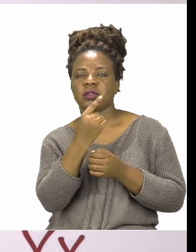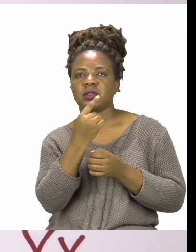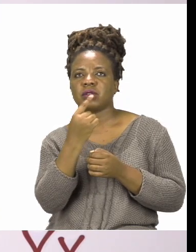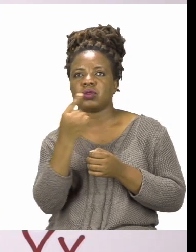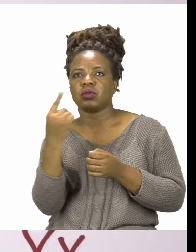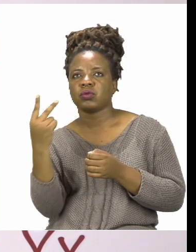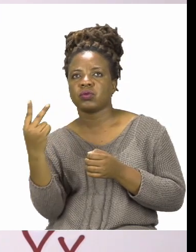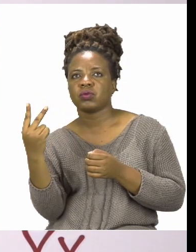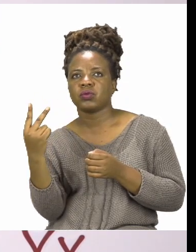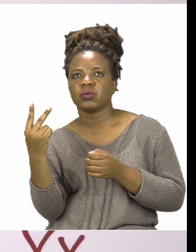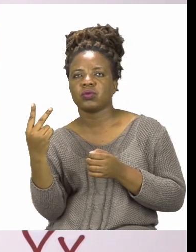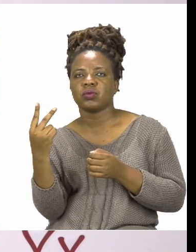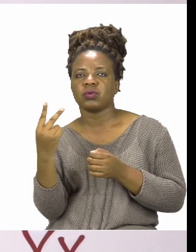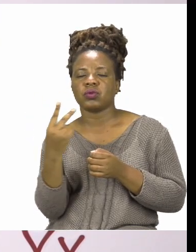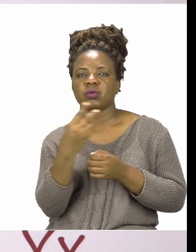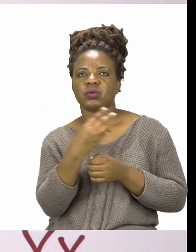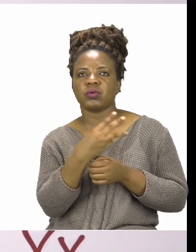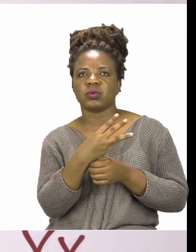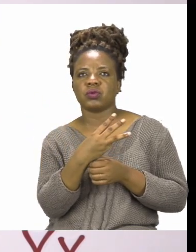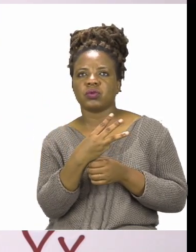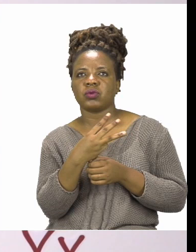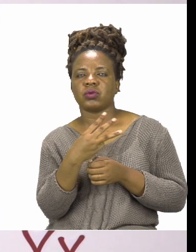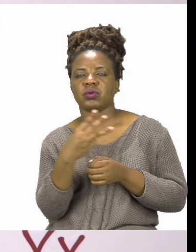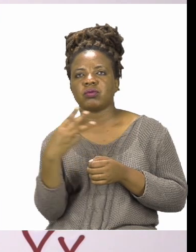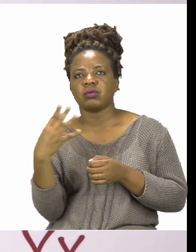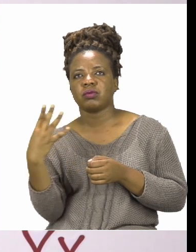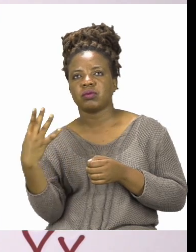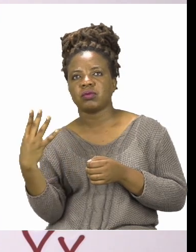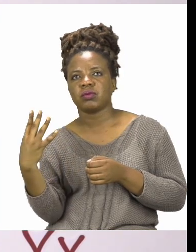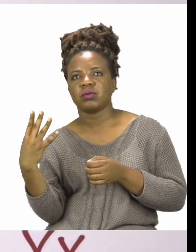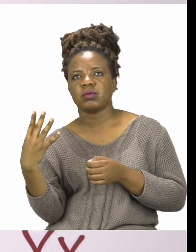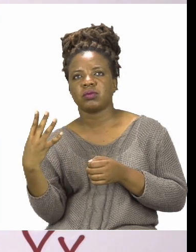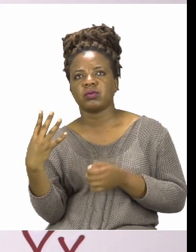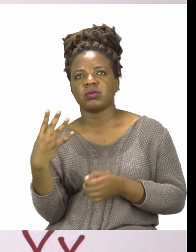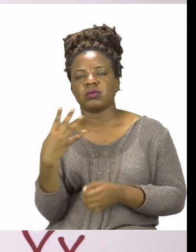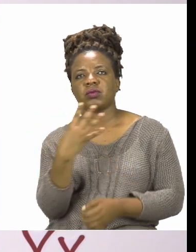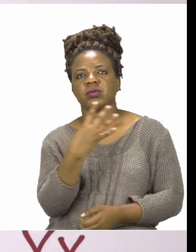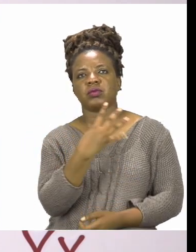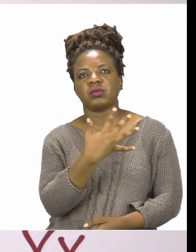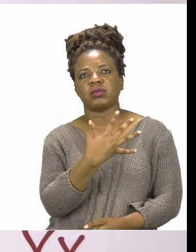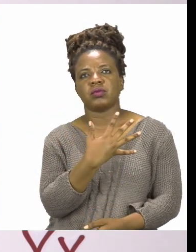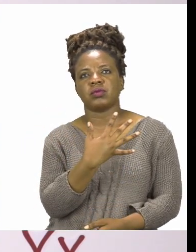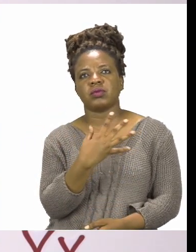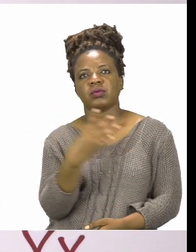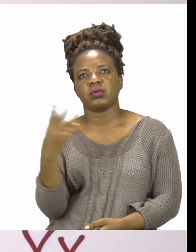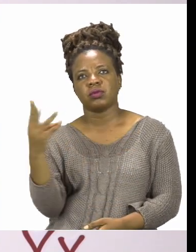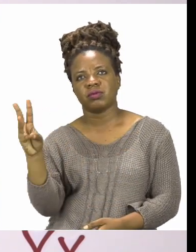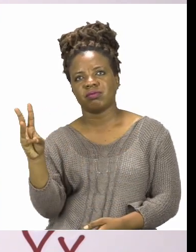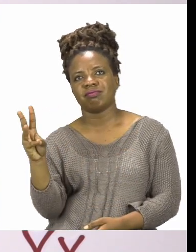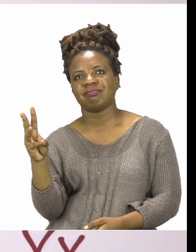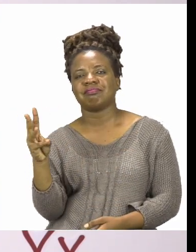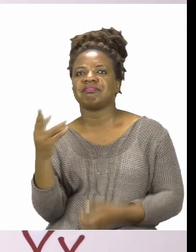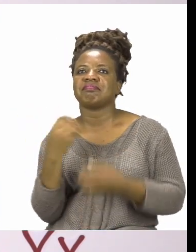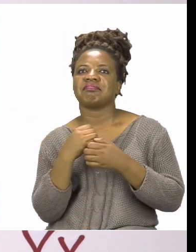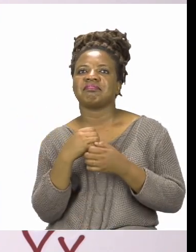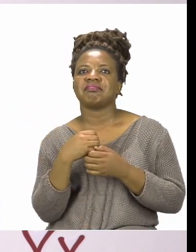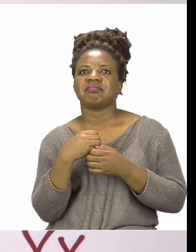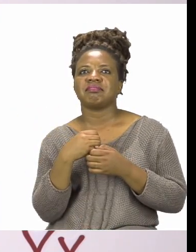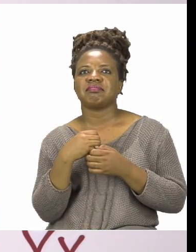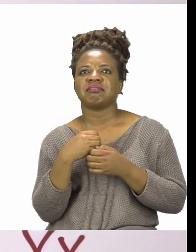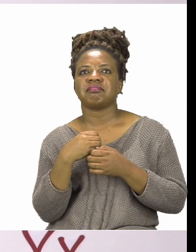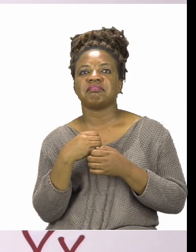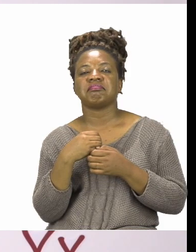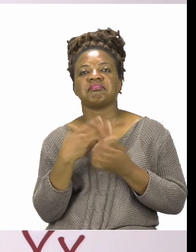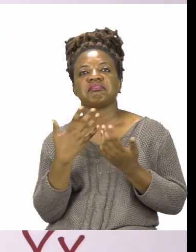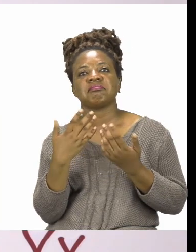2, 3, 4, 5, 6. So now